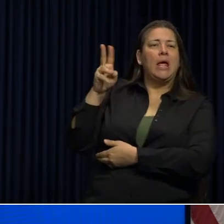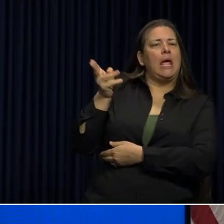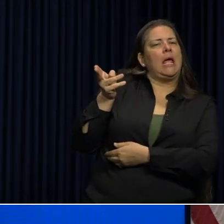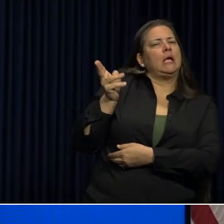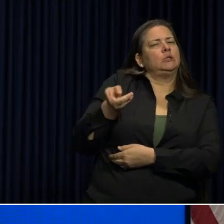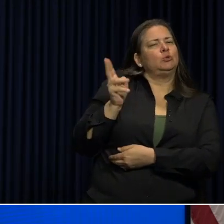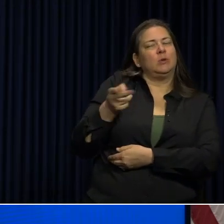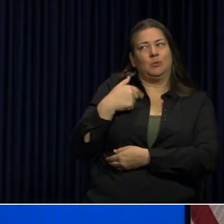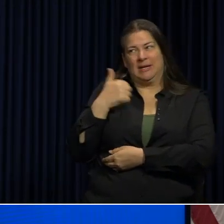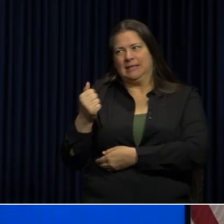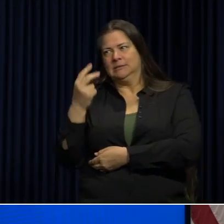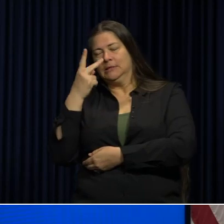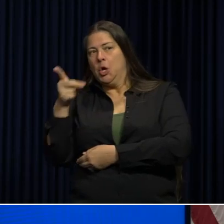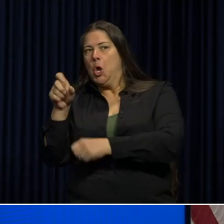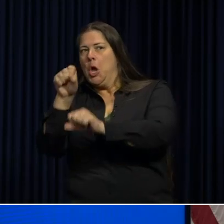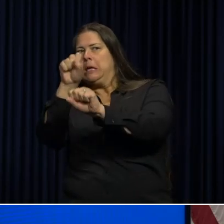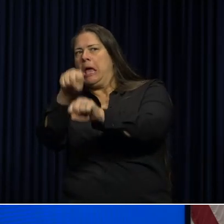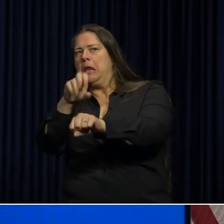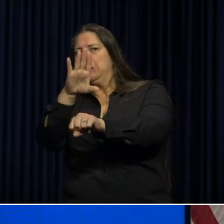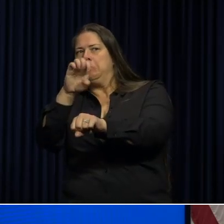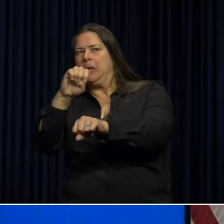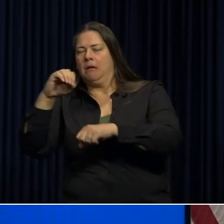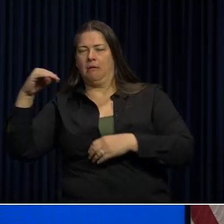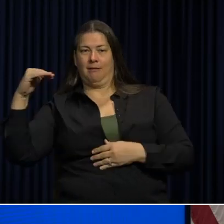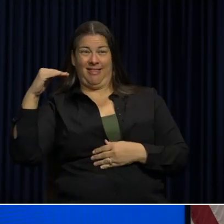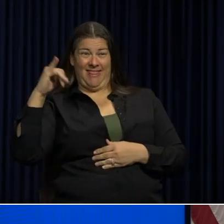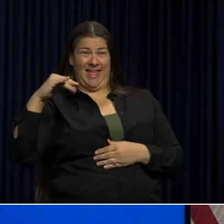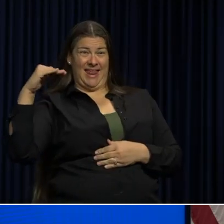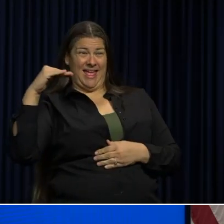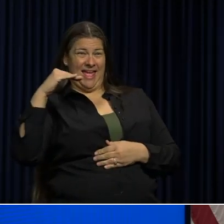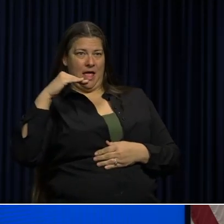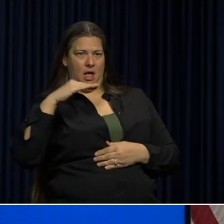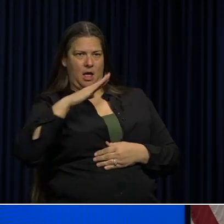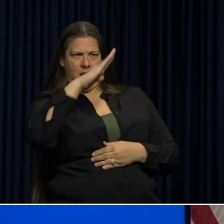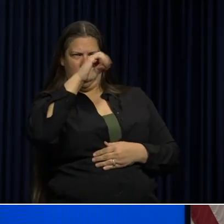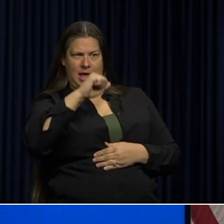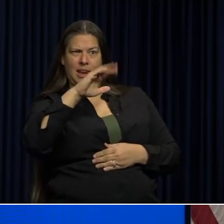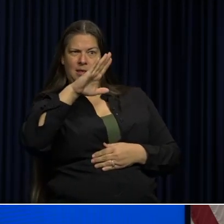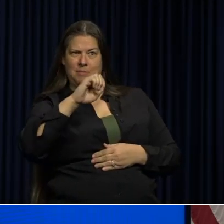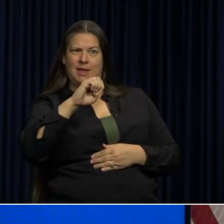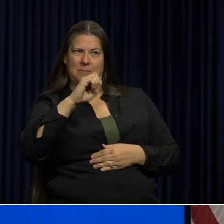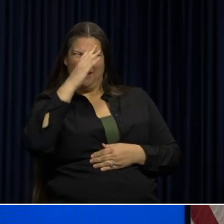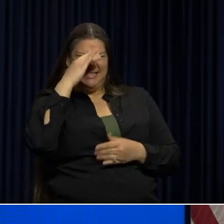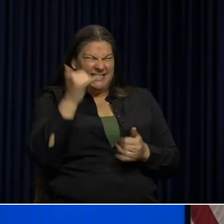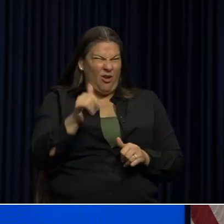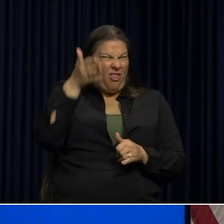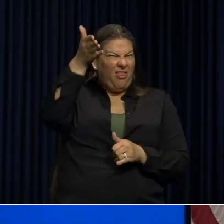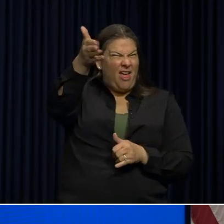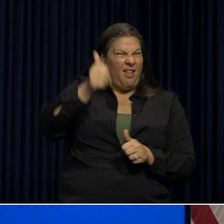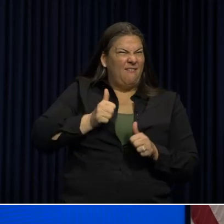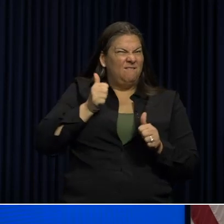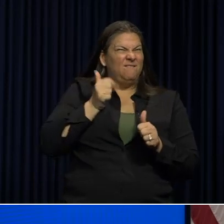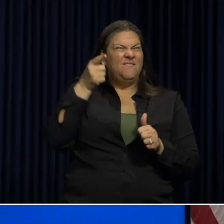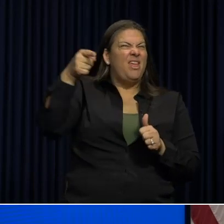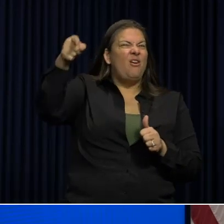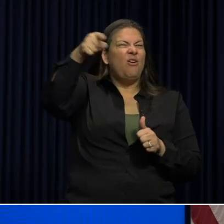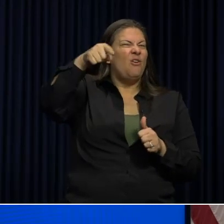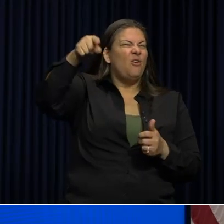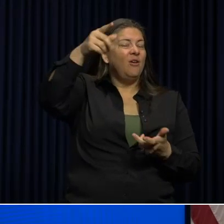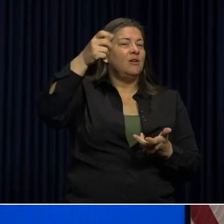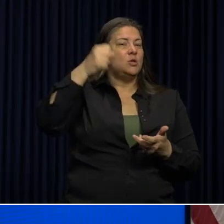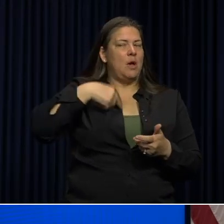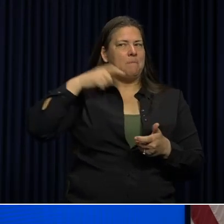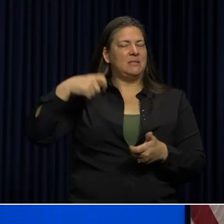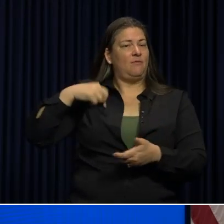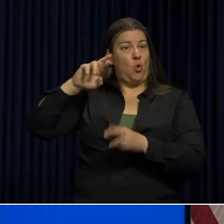we're opening up, while the virus is still out there, we know that there's a potential. So we have to have a reserve amount and